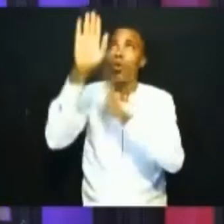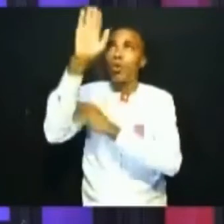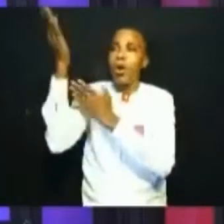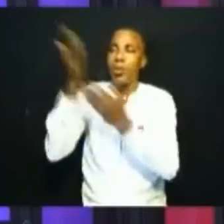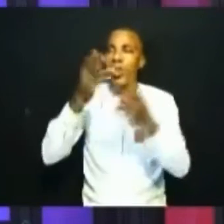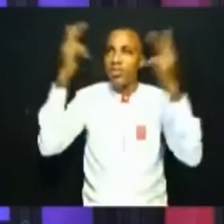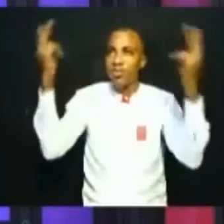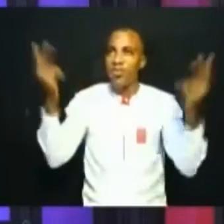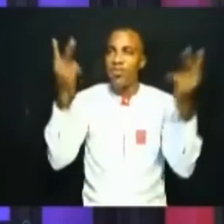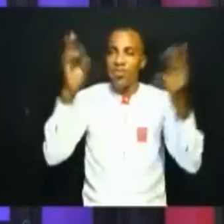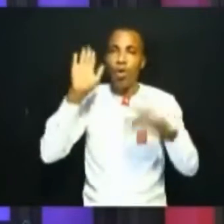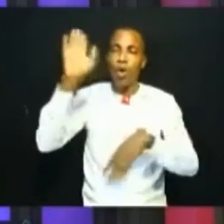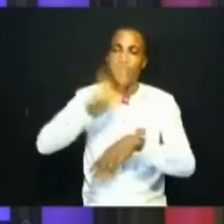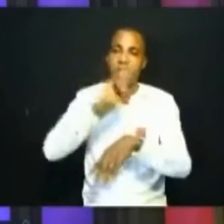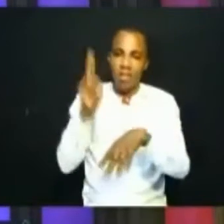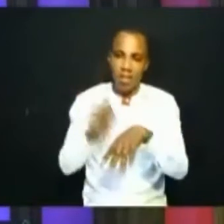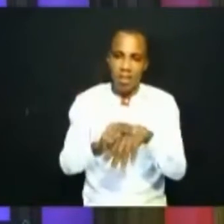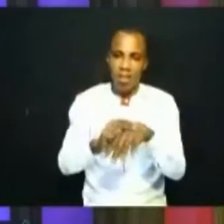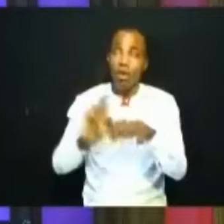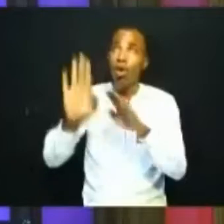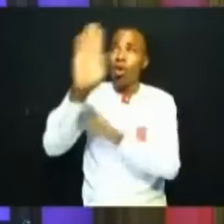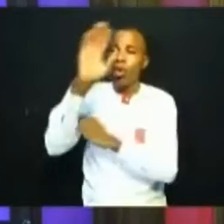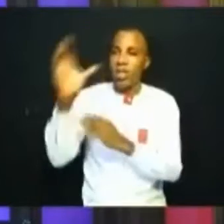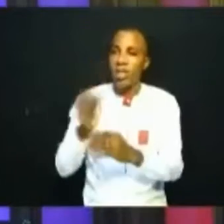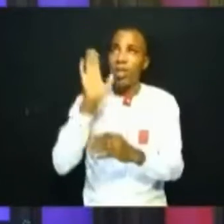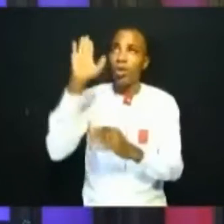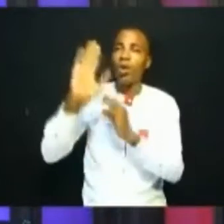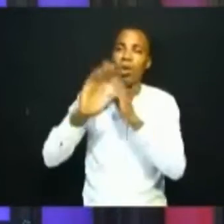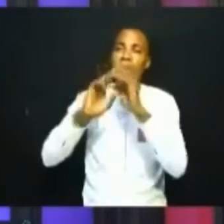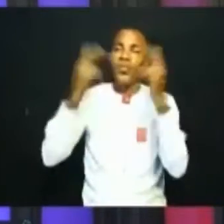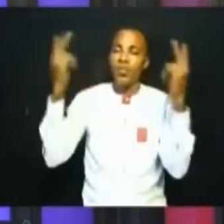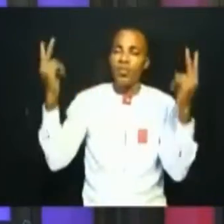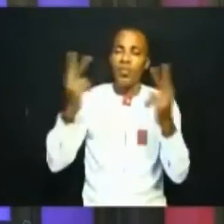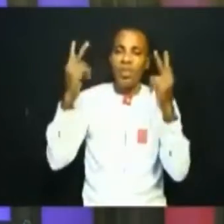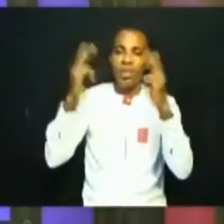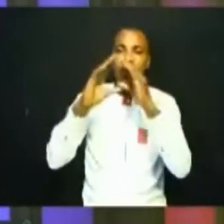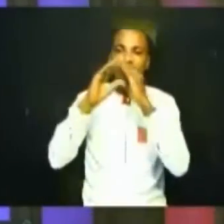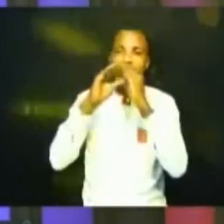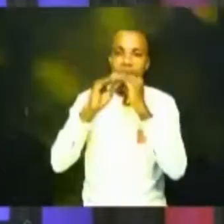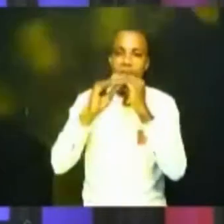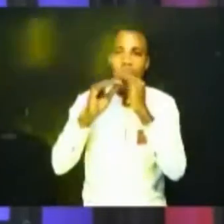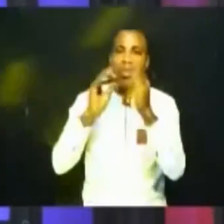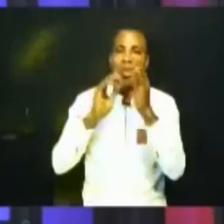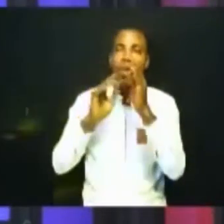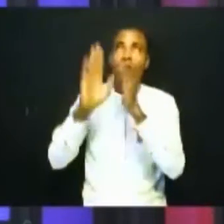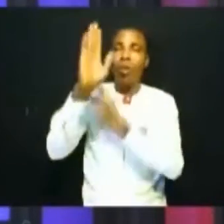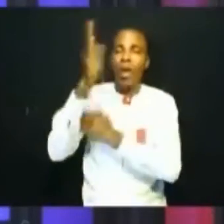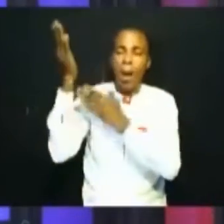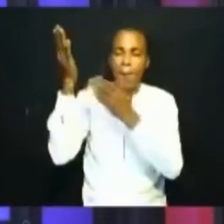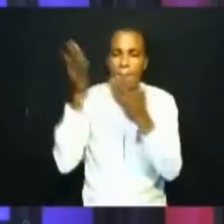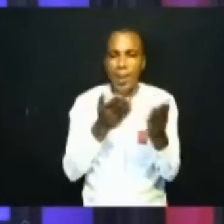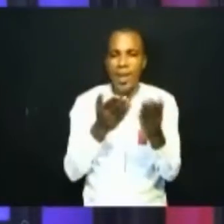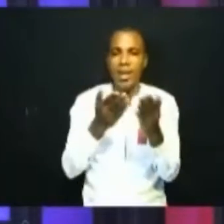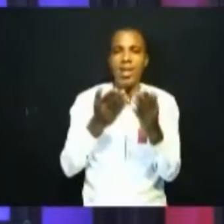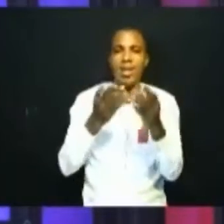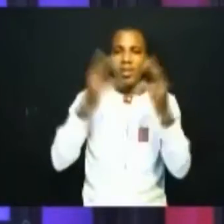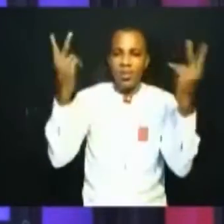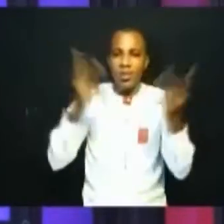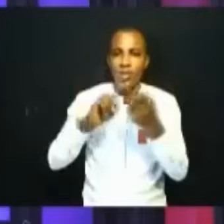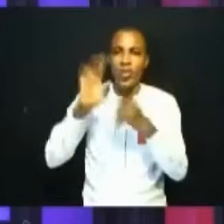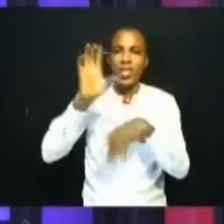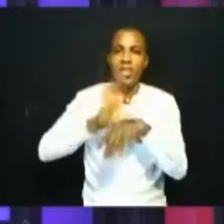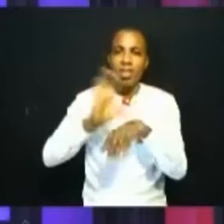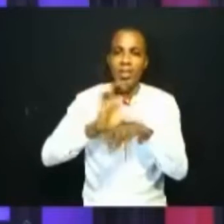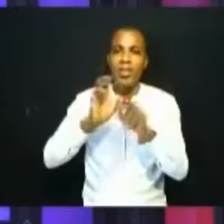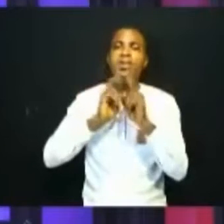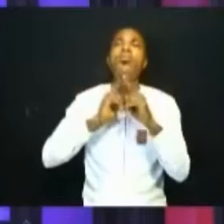man, wama ne nkwagye aben no so, odi nkunim abre na sorry. Momo no se,